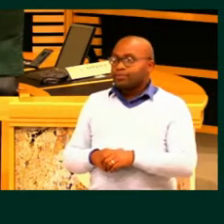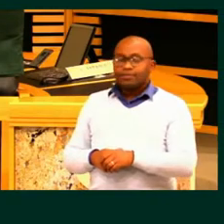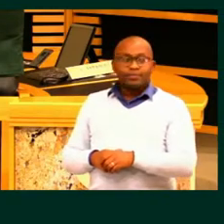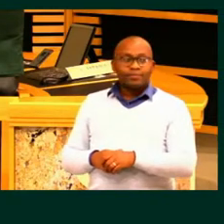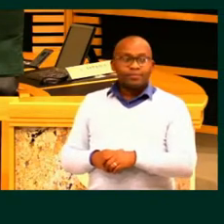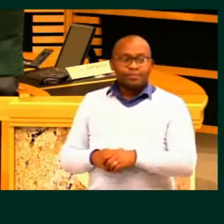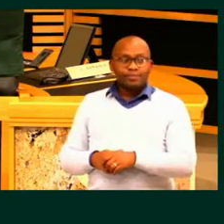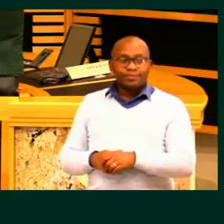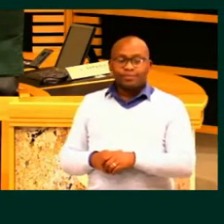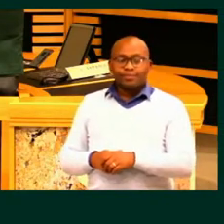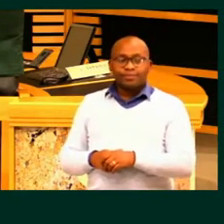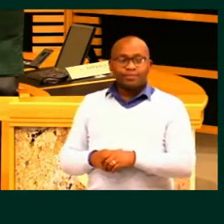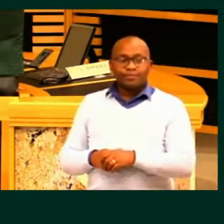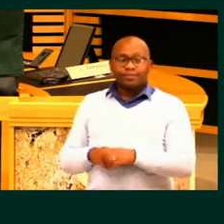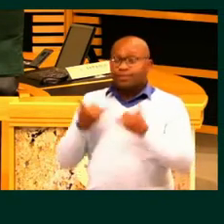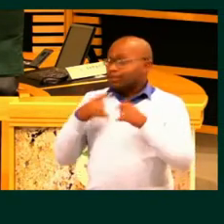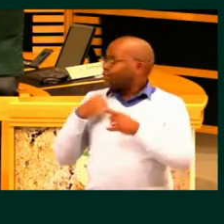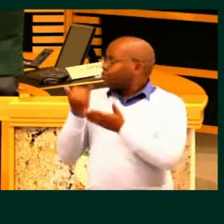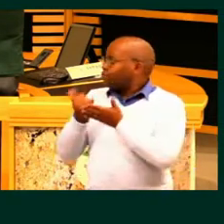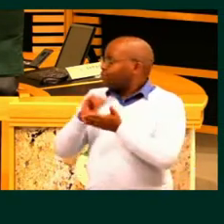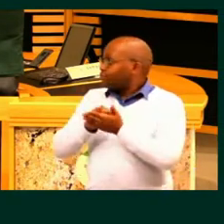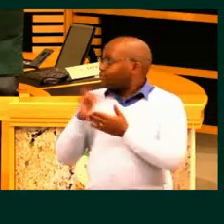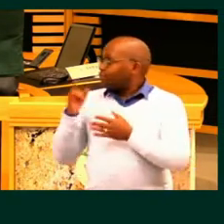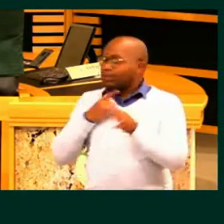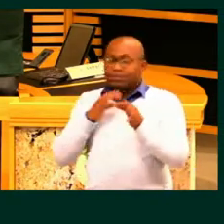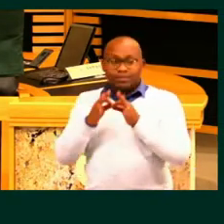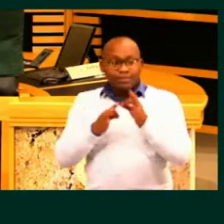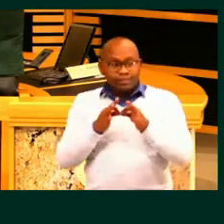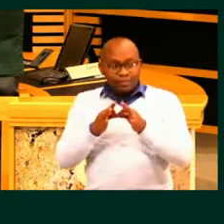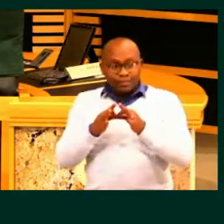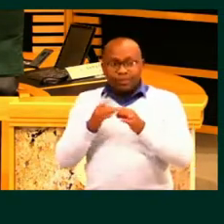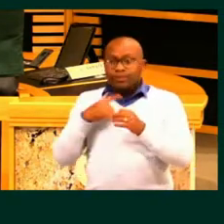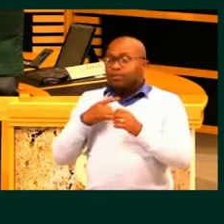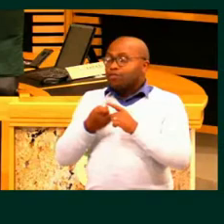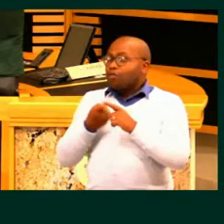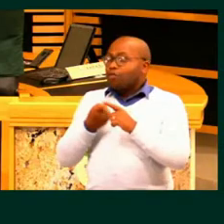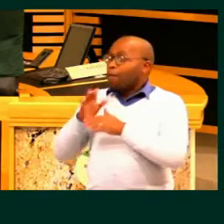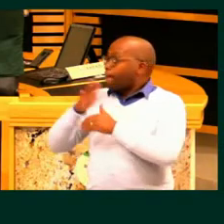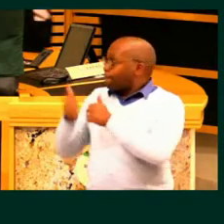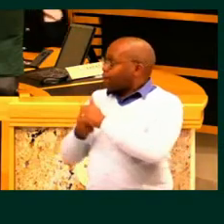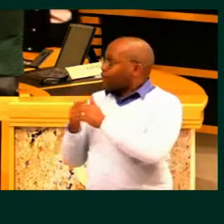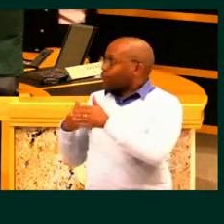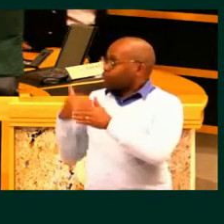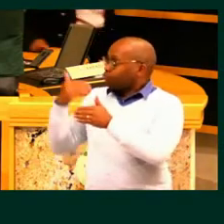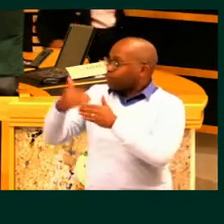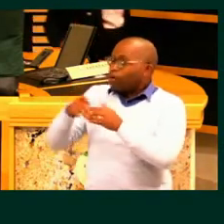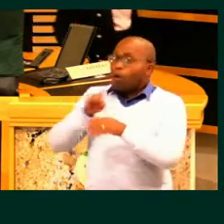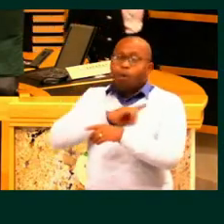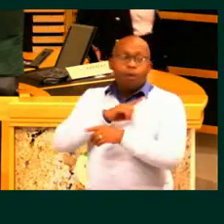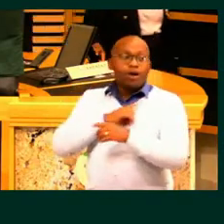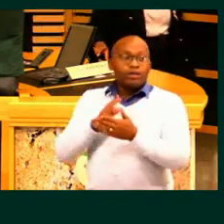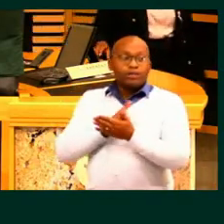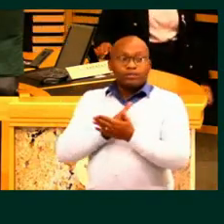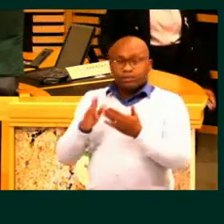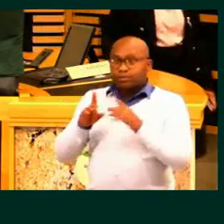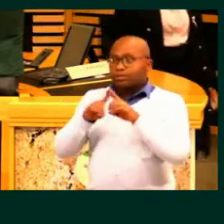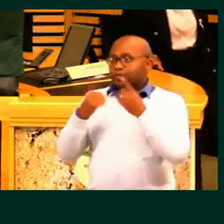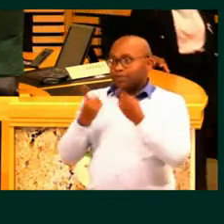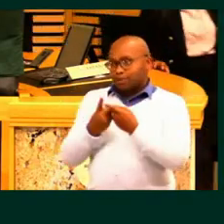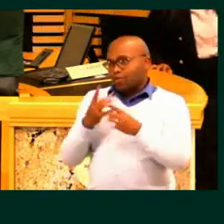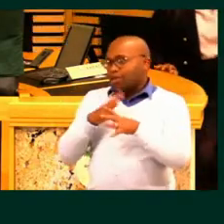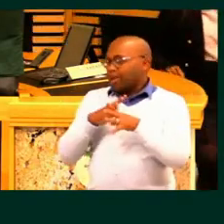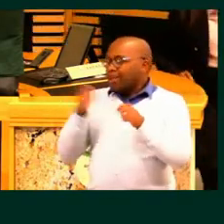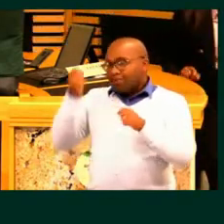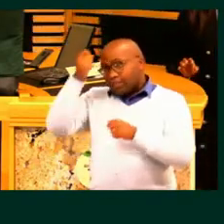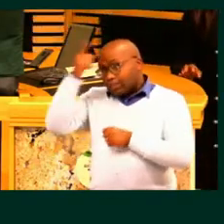she's just suggesting that next time we must start from the back to the front because there are departments that will never answer any question in the house because